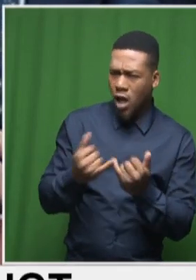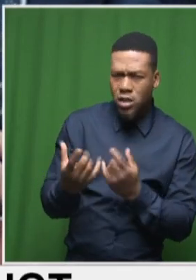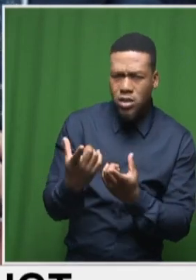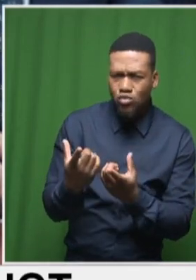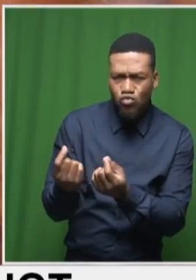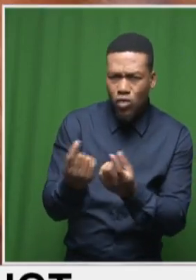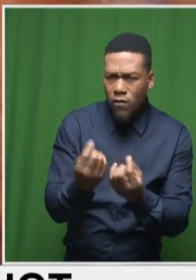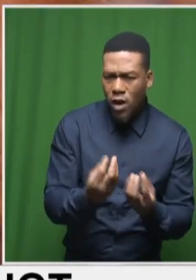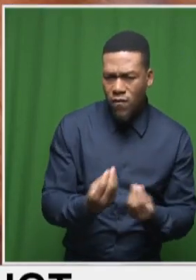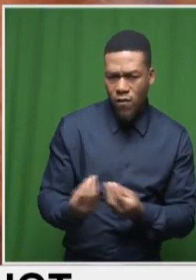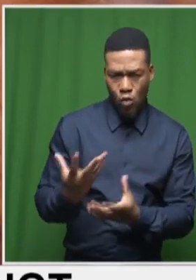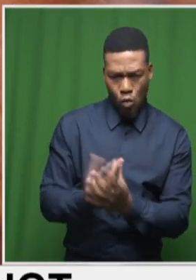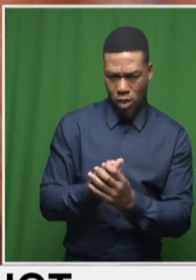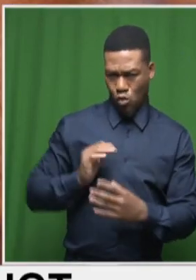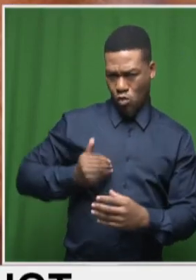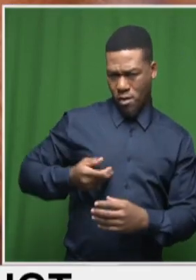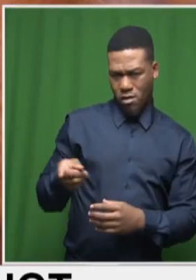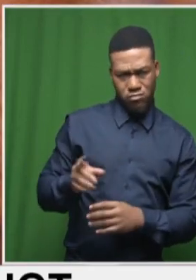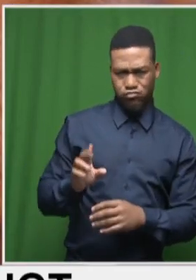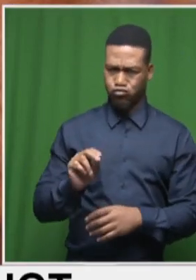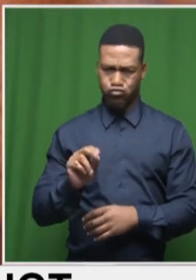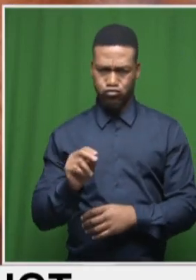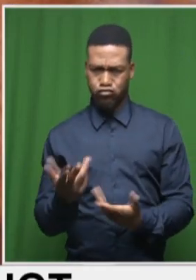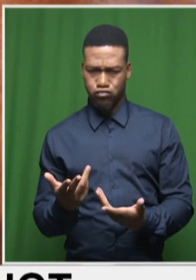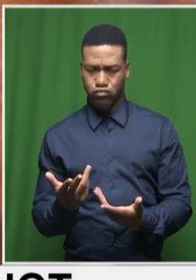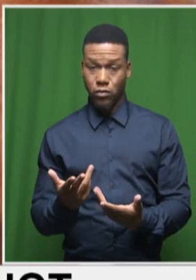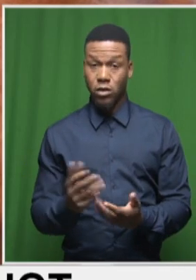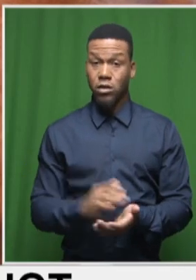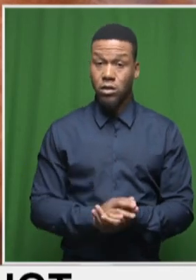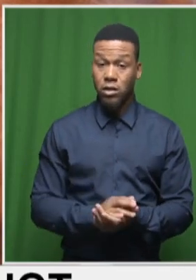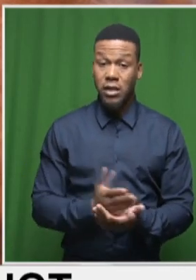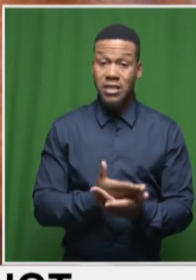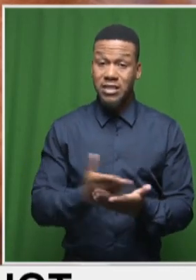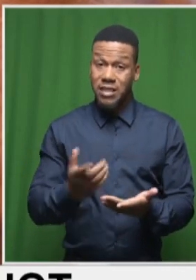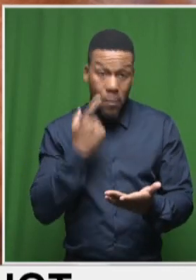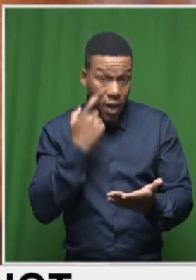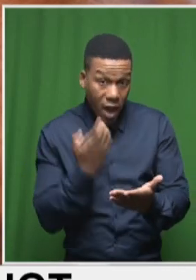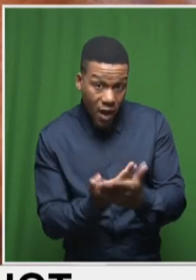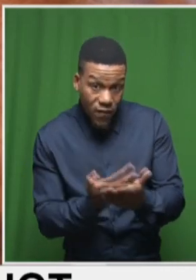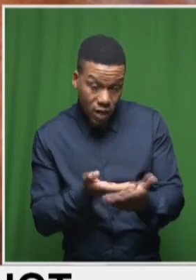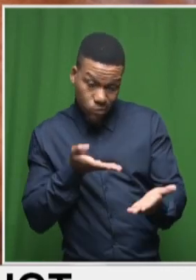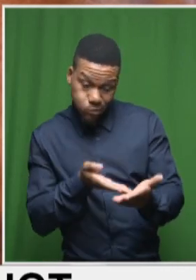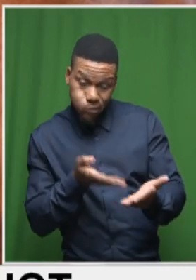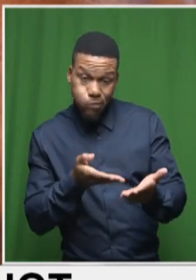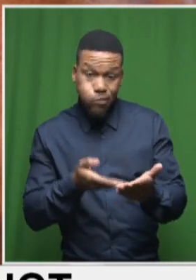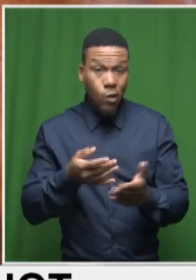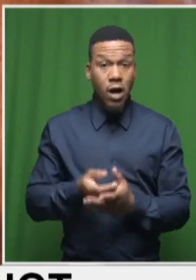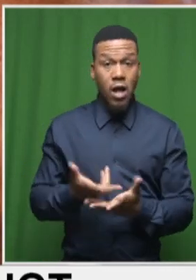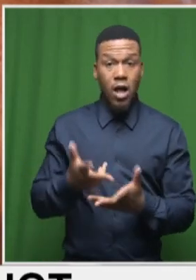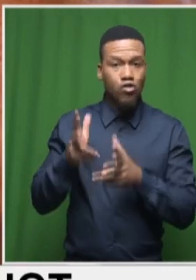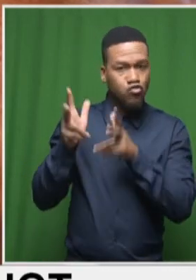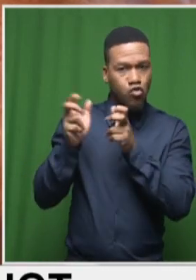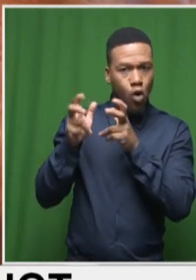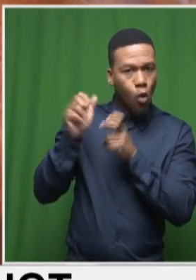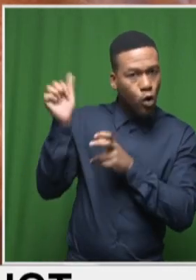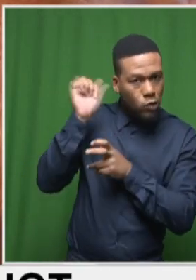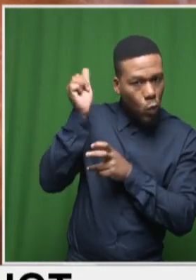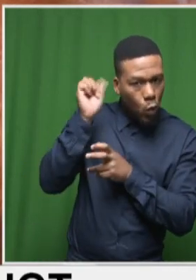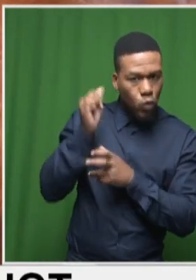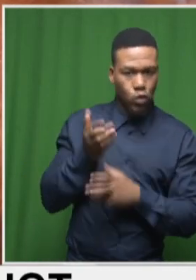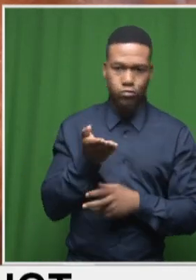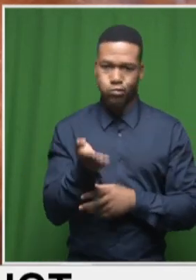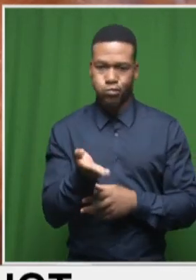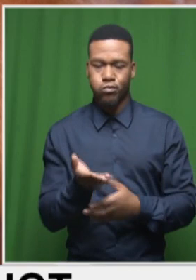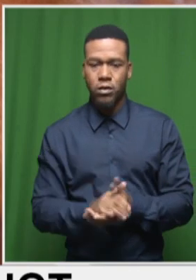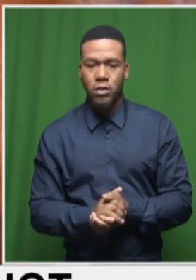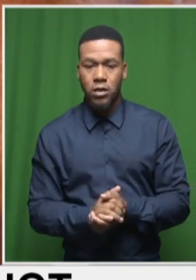with either woman. Prosecutors said some of the evidence against Trump was caught in an audio recording in September of 2016 as